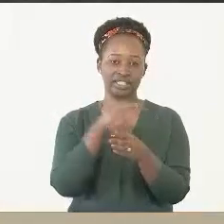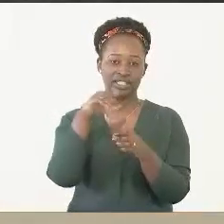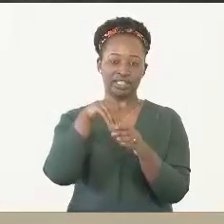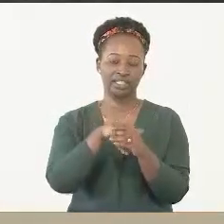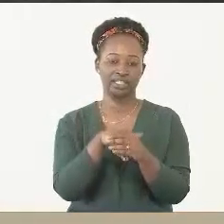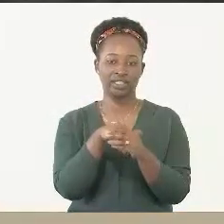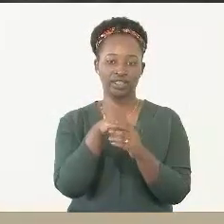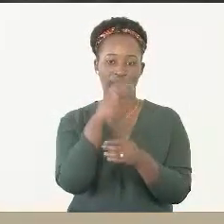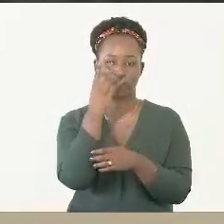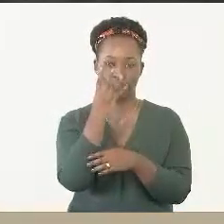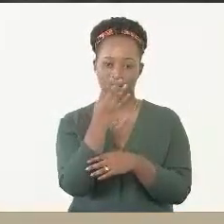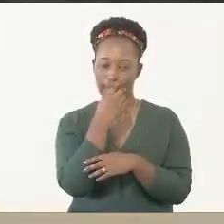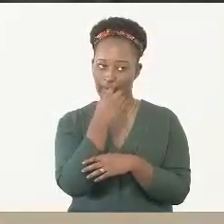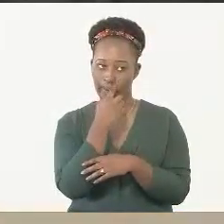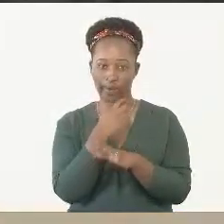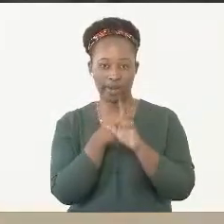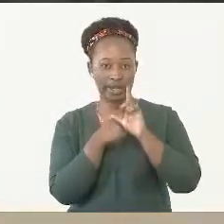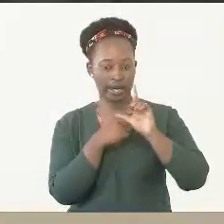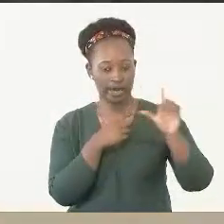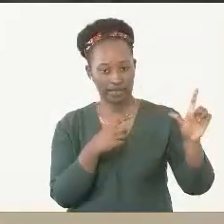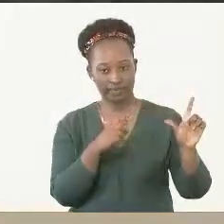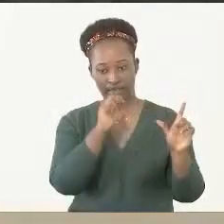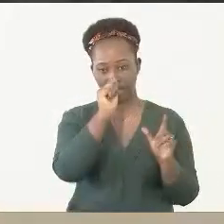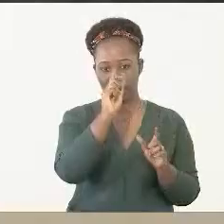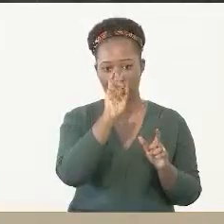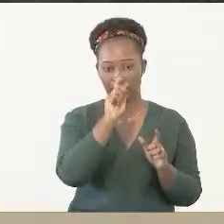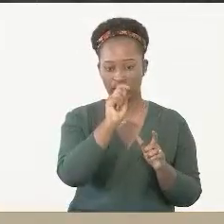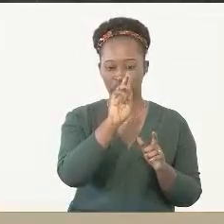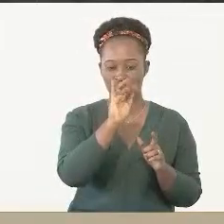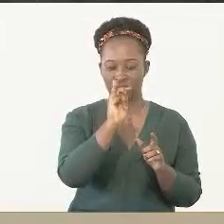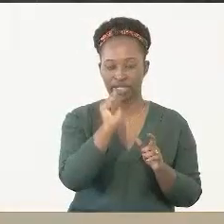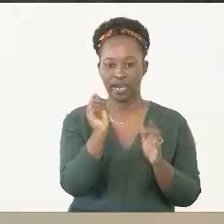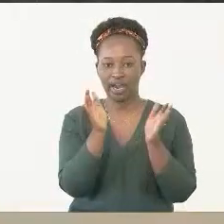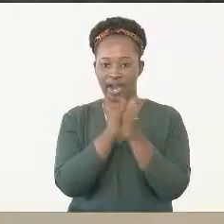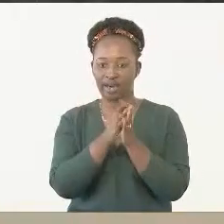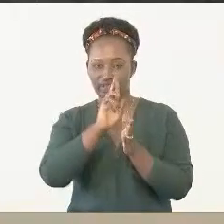atria. Remember, there is left atria and right atria.